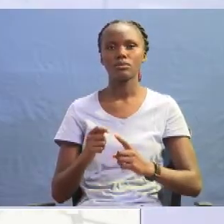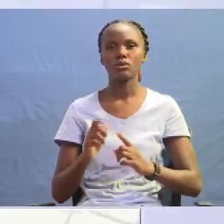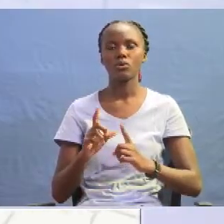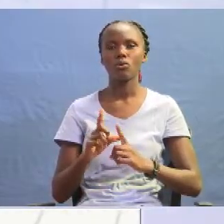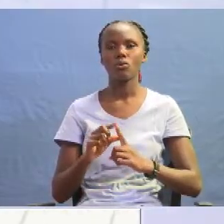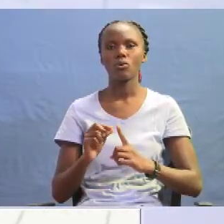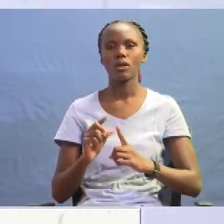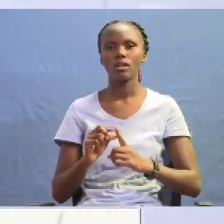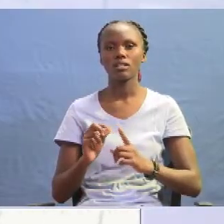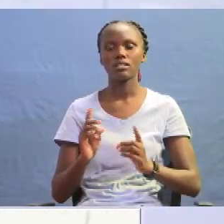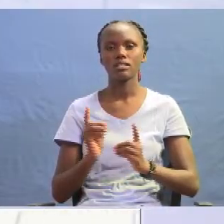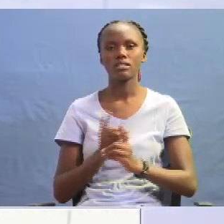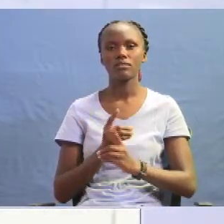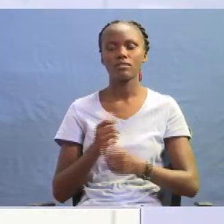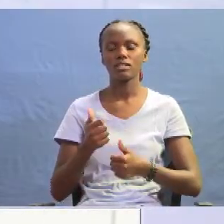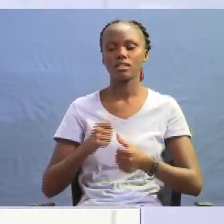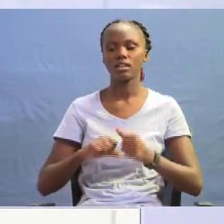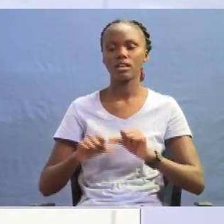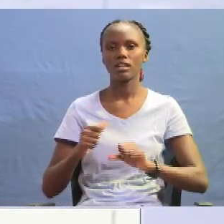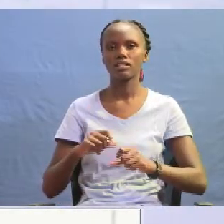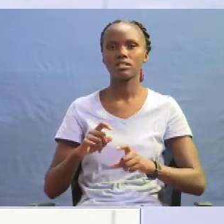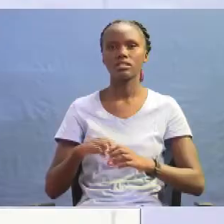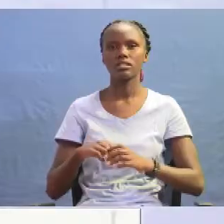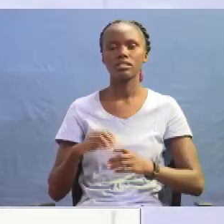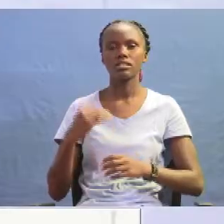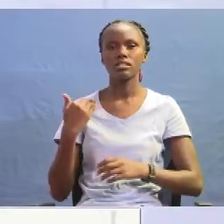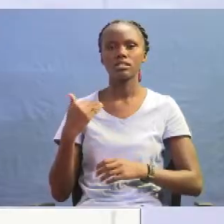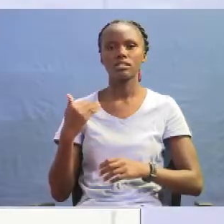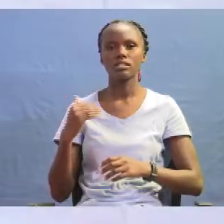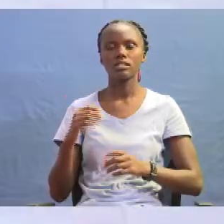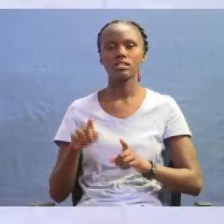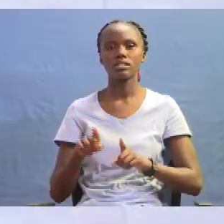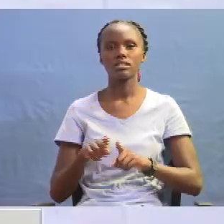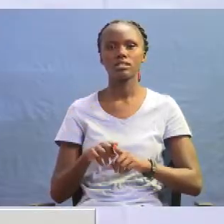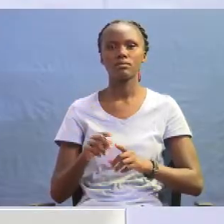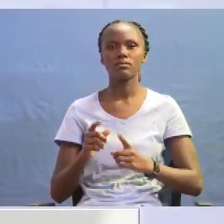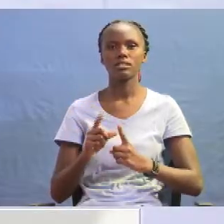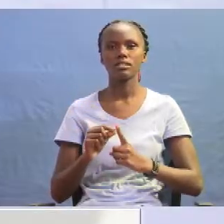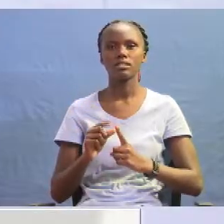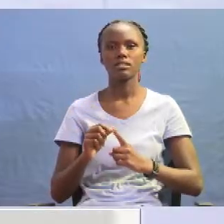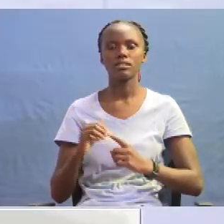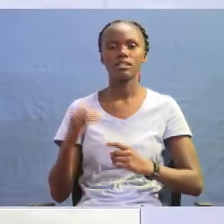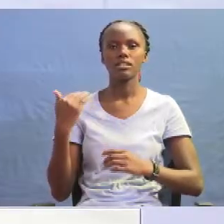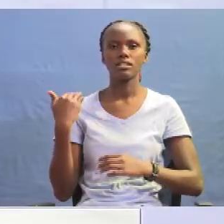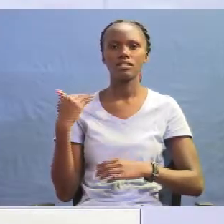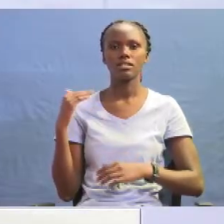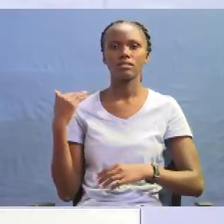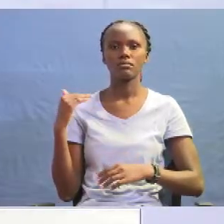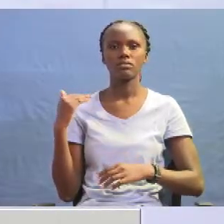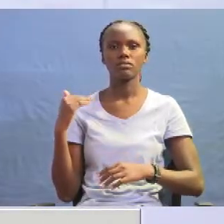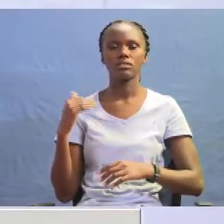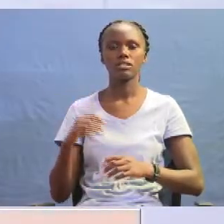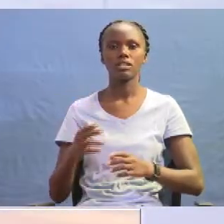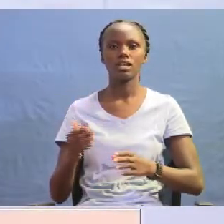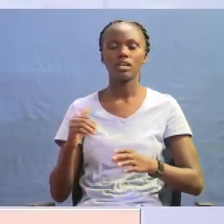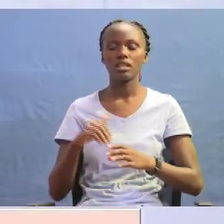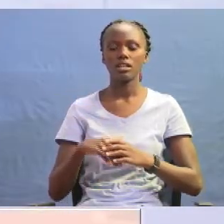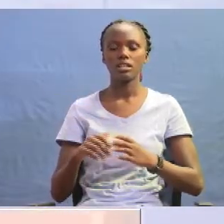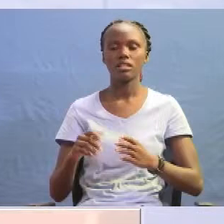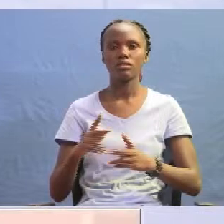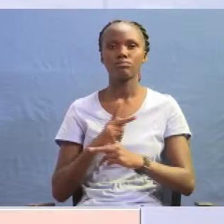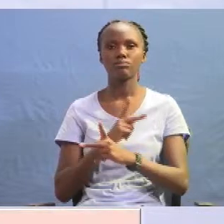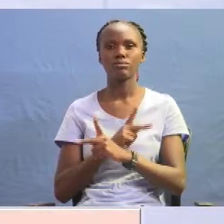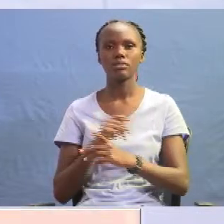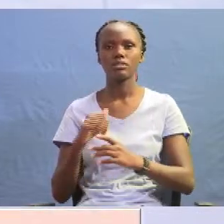terms act of terror, or if you prefer the term terrorism. Now, under the Prevention of